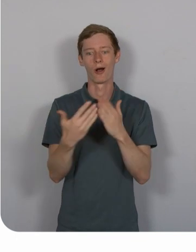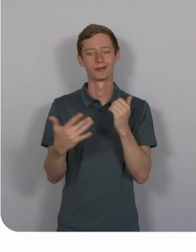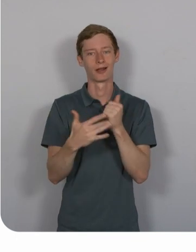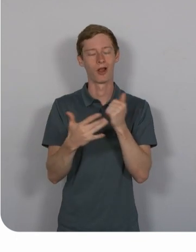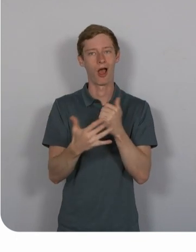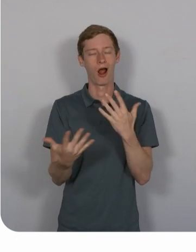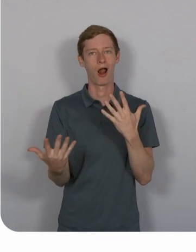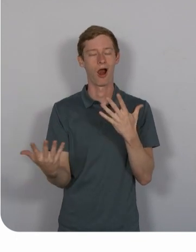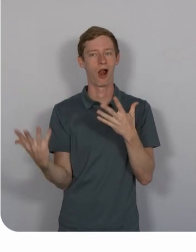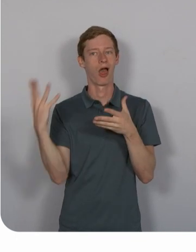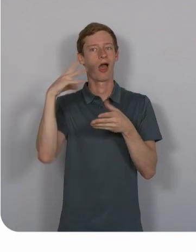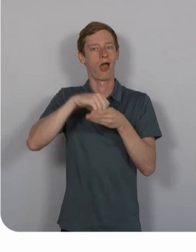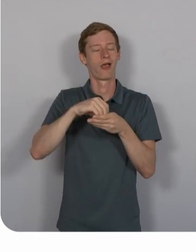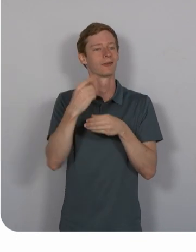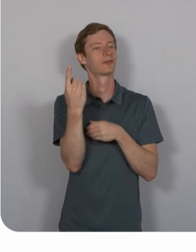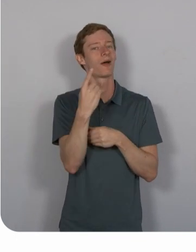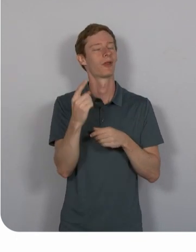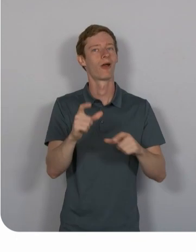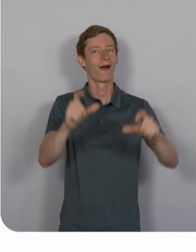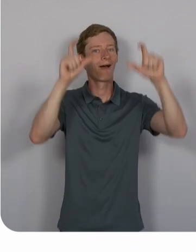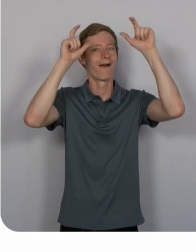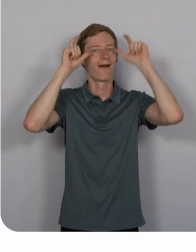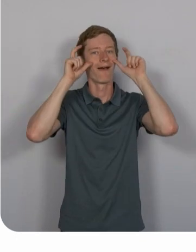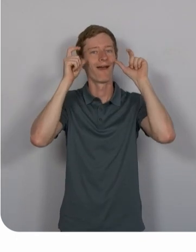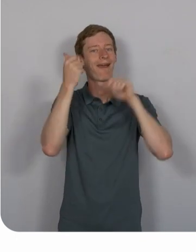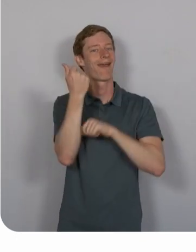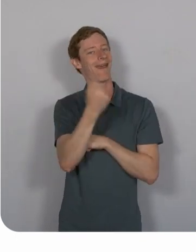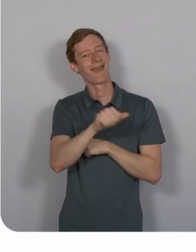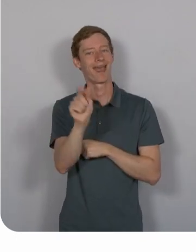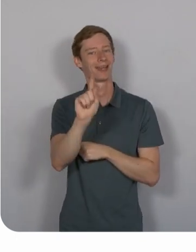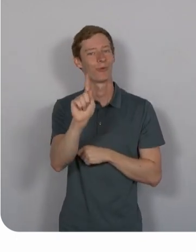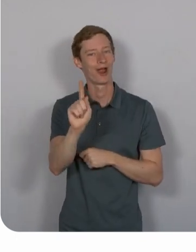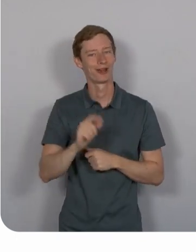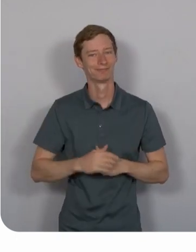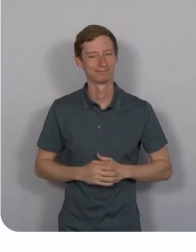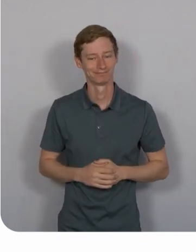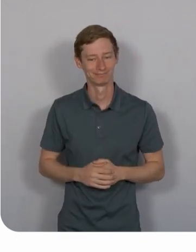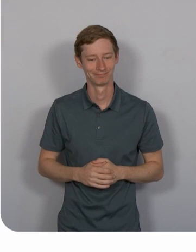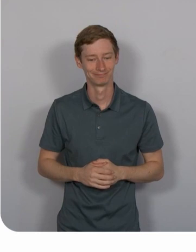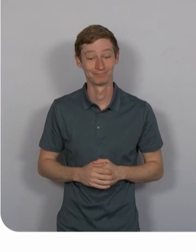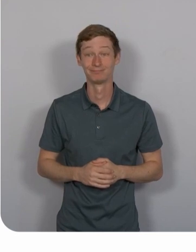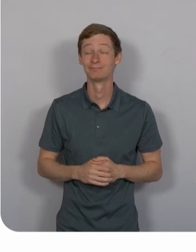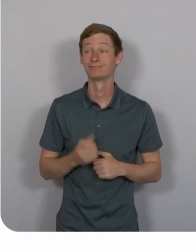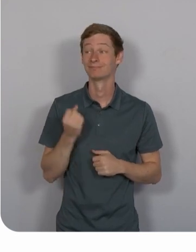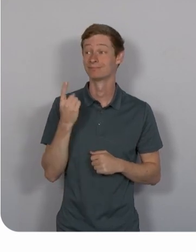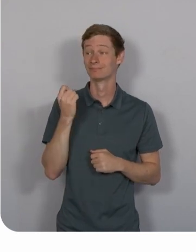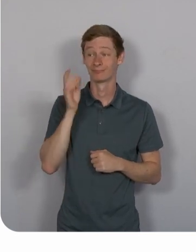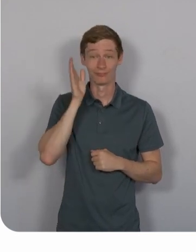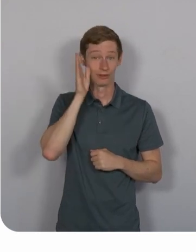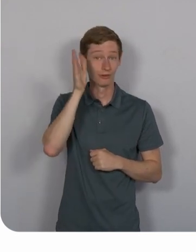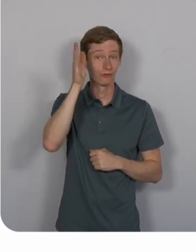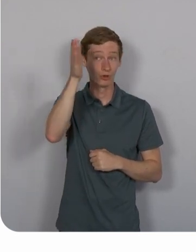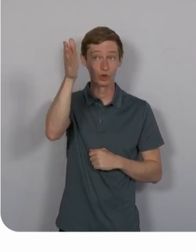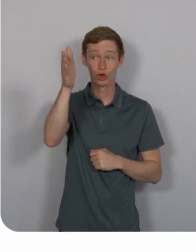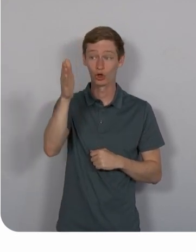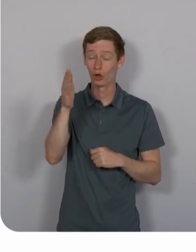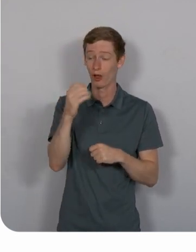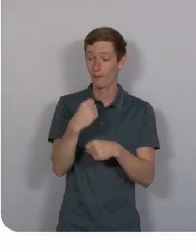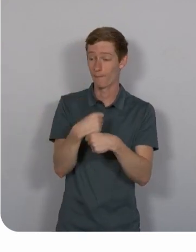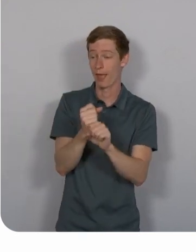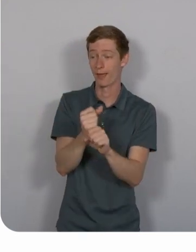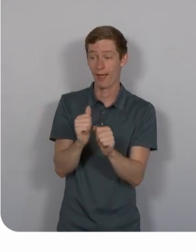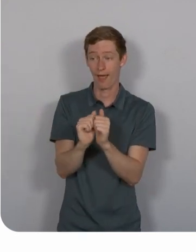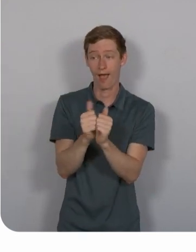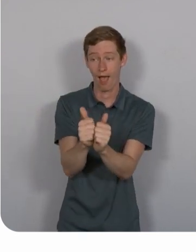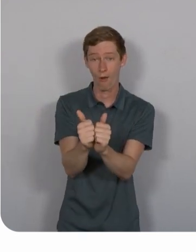that we can wear anywhere, wherever we go. But to build The future, it's not just enough to make this possible, we